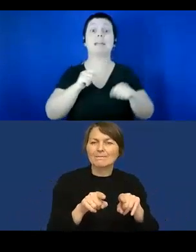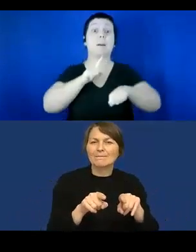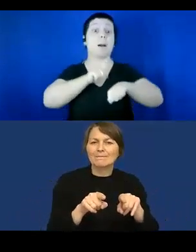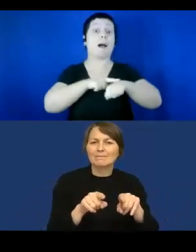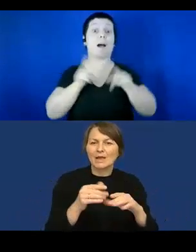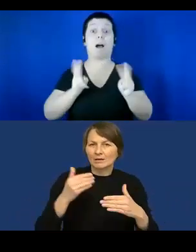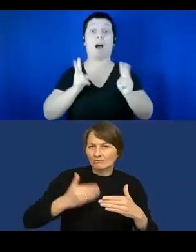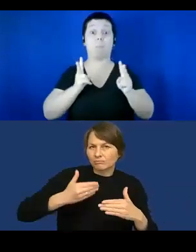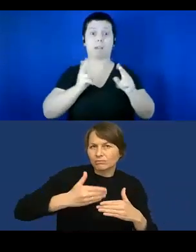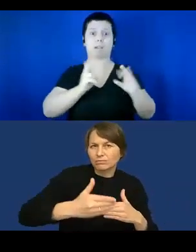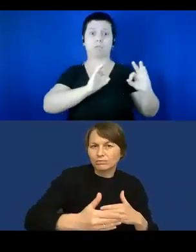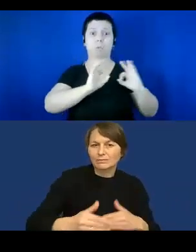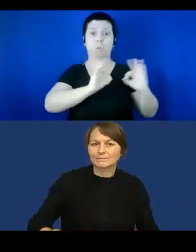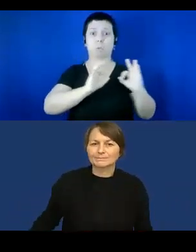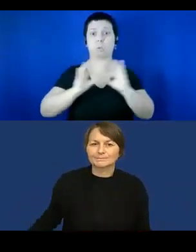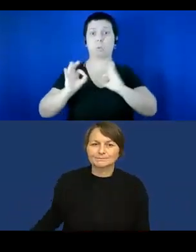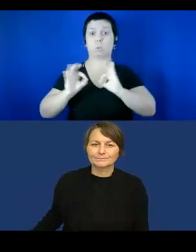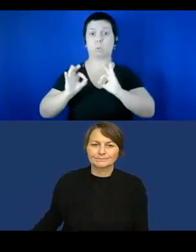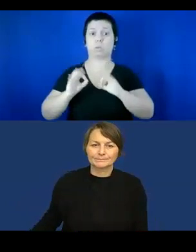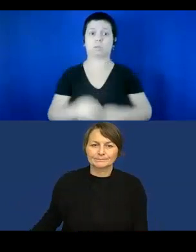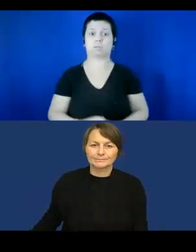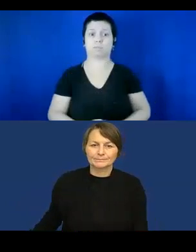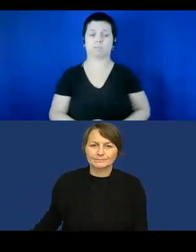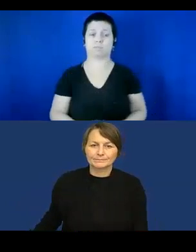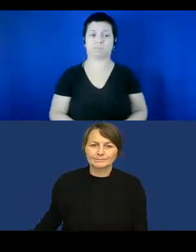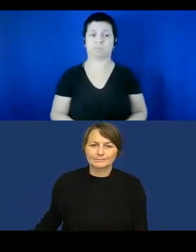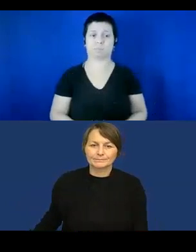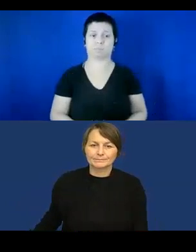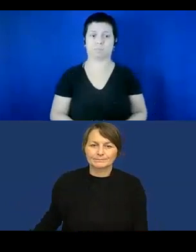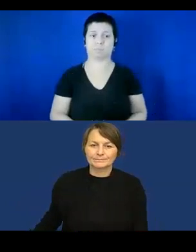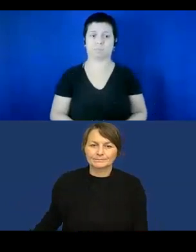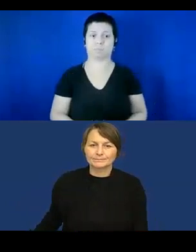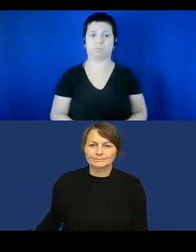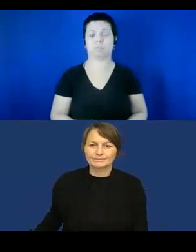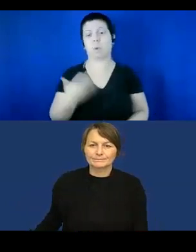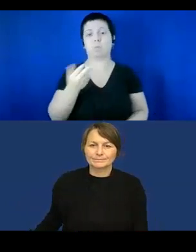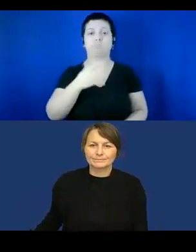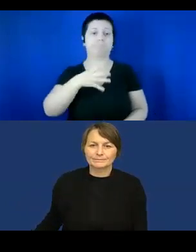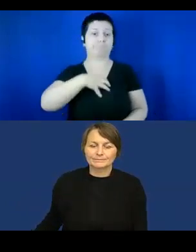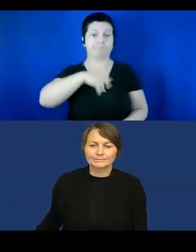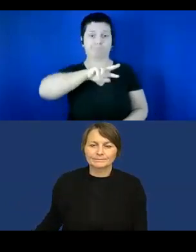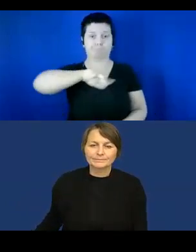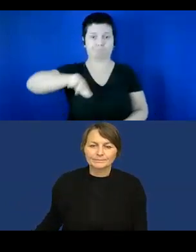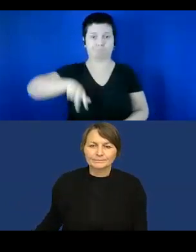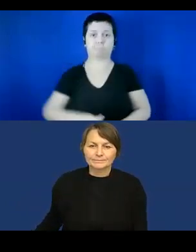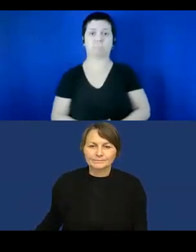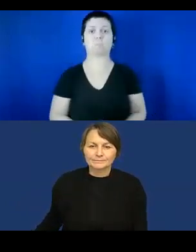In a third condition, so to say, we again tested horizontal distances